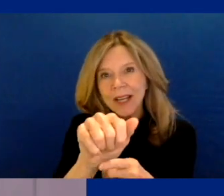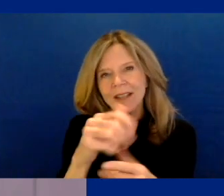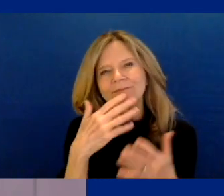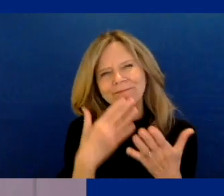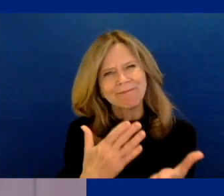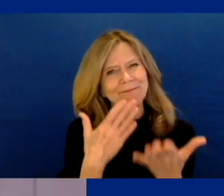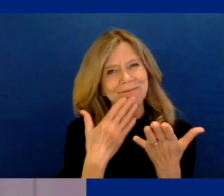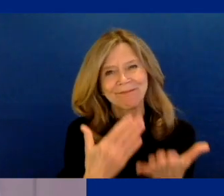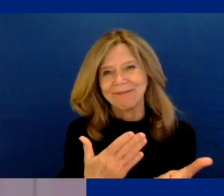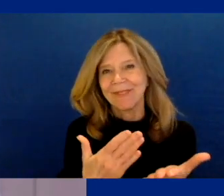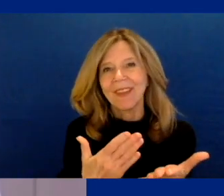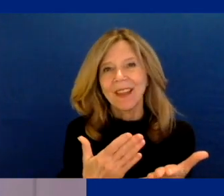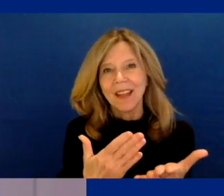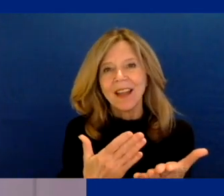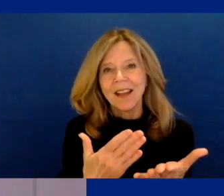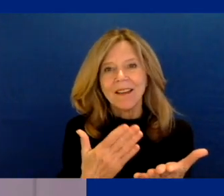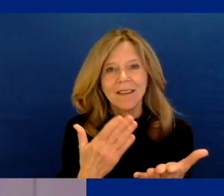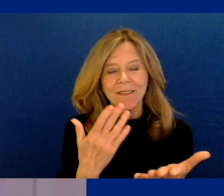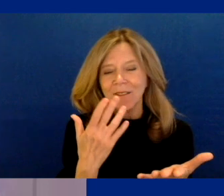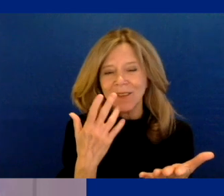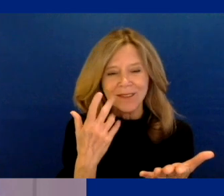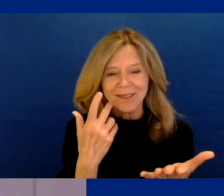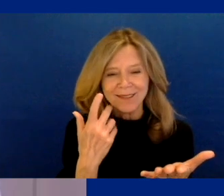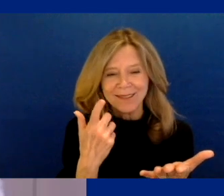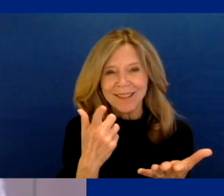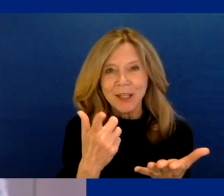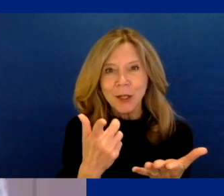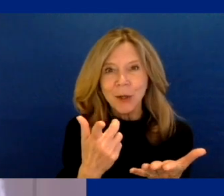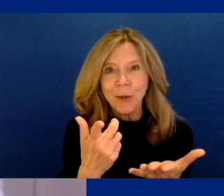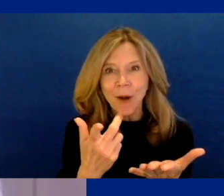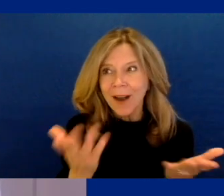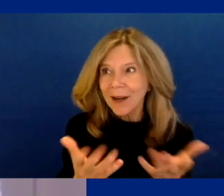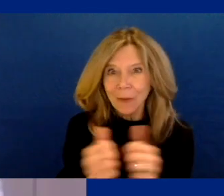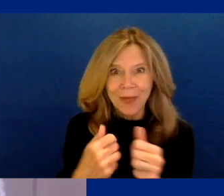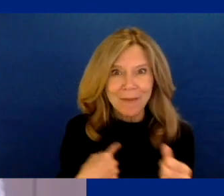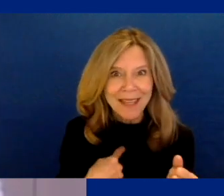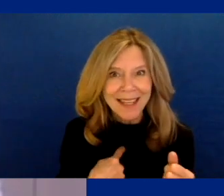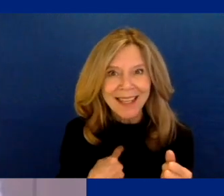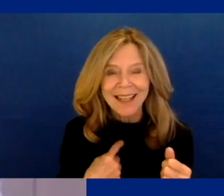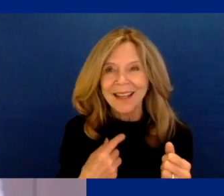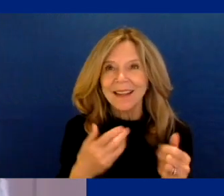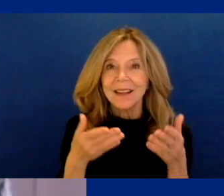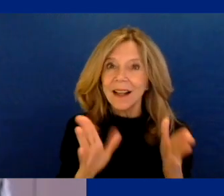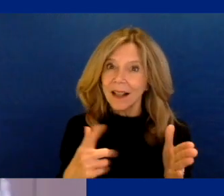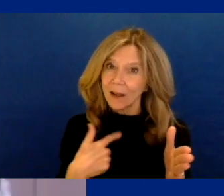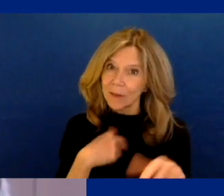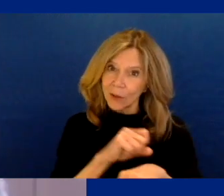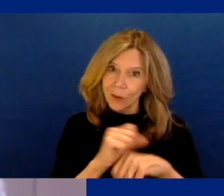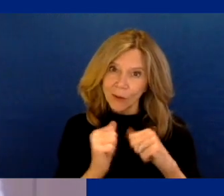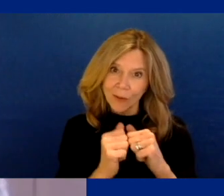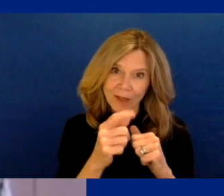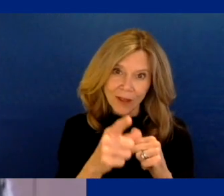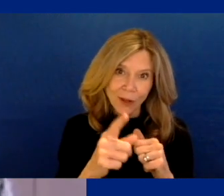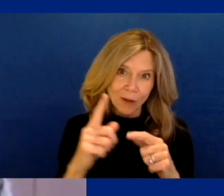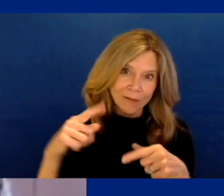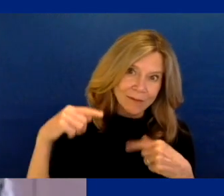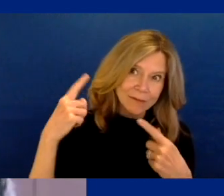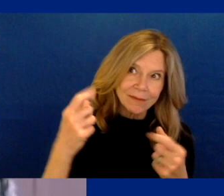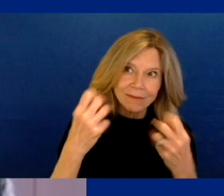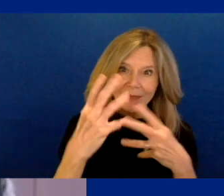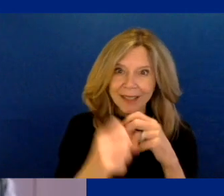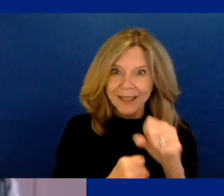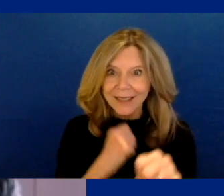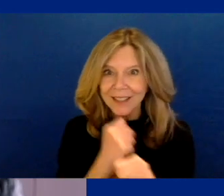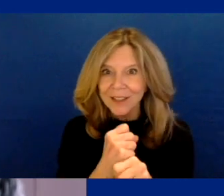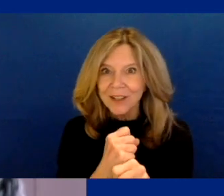Rita, thank you for being part of this with me and for allowing me to work with you over the